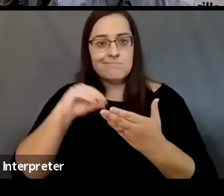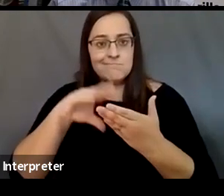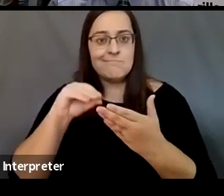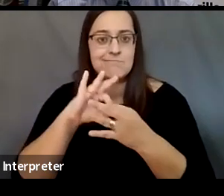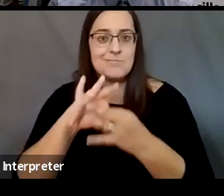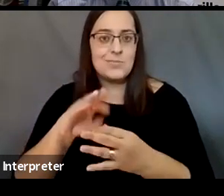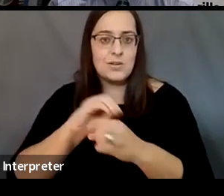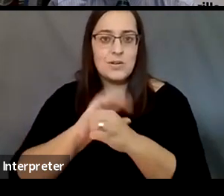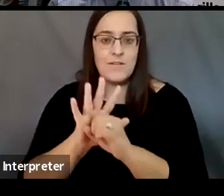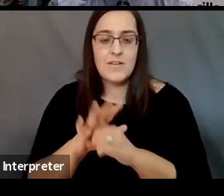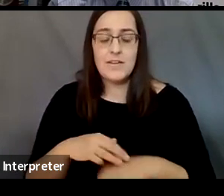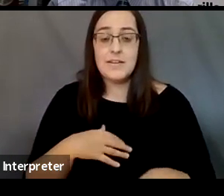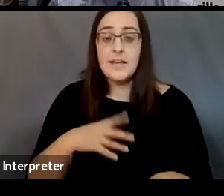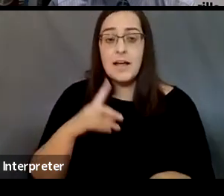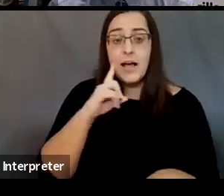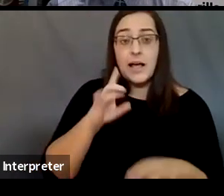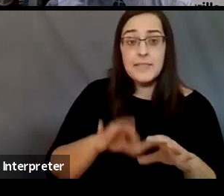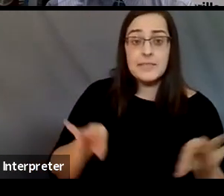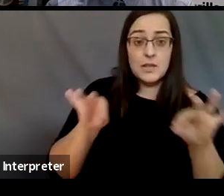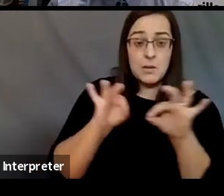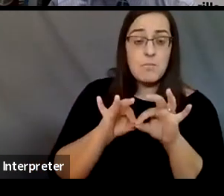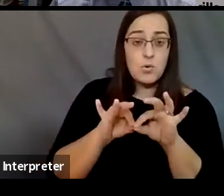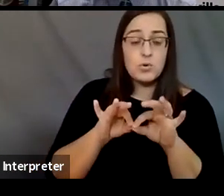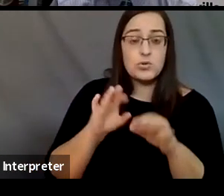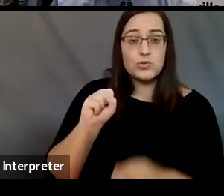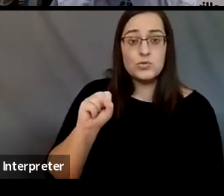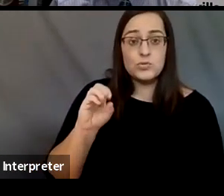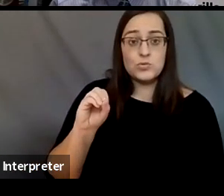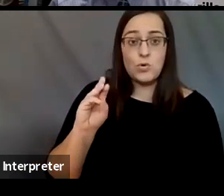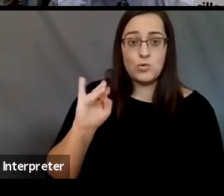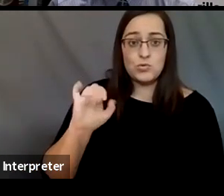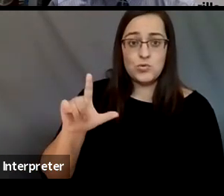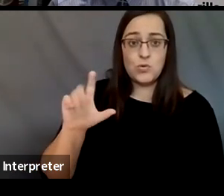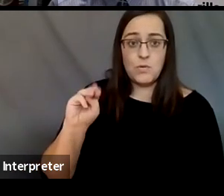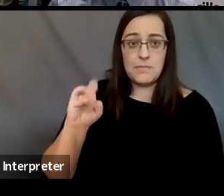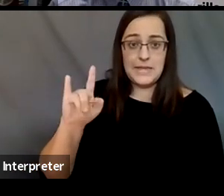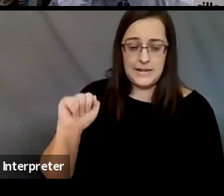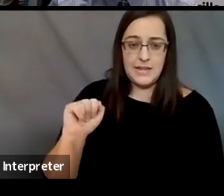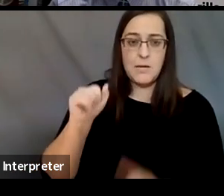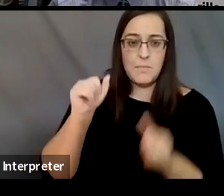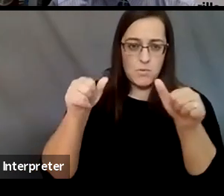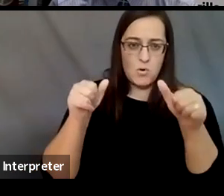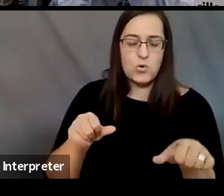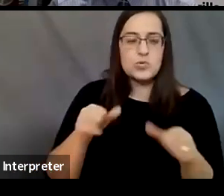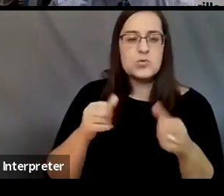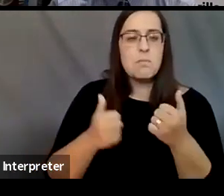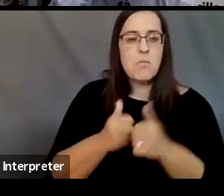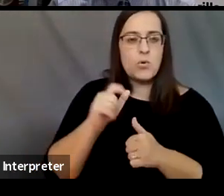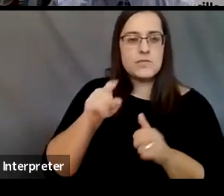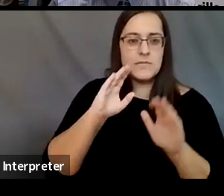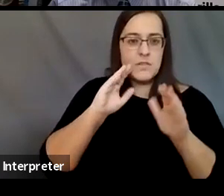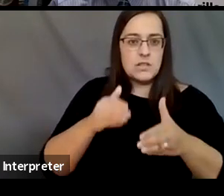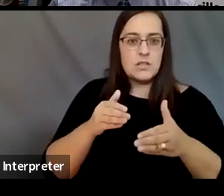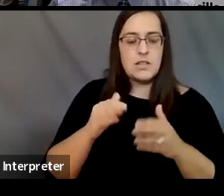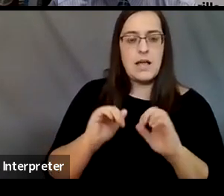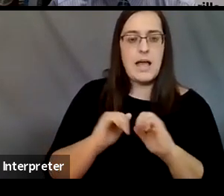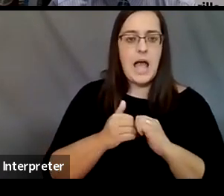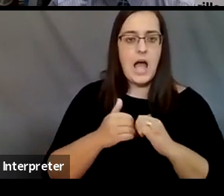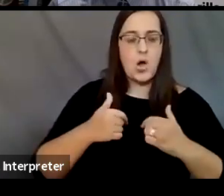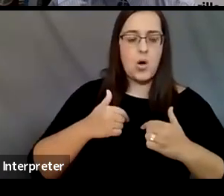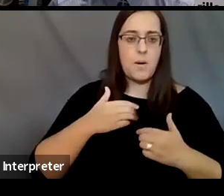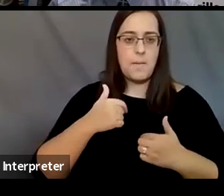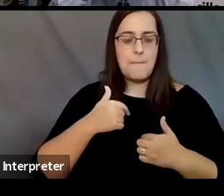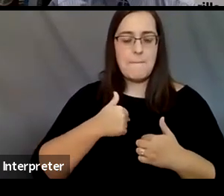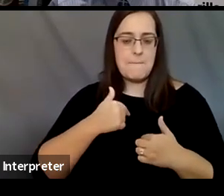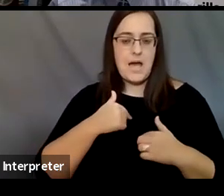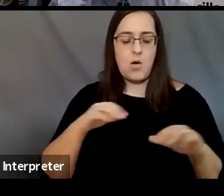Okay. I think it's also important to note on that those social media posts, the tone of those social media posts is focused on how do my actions affect